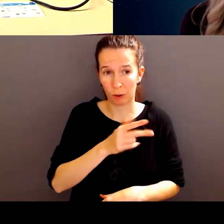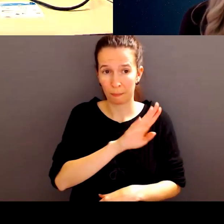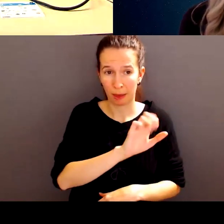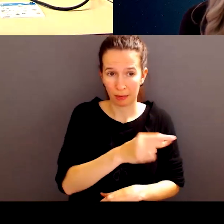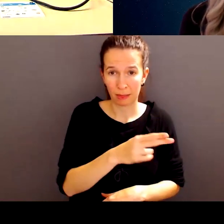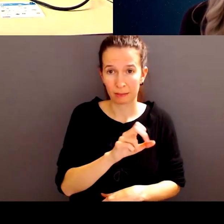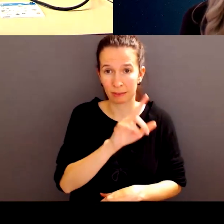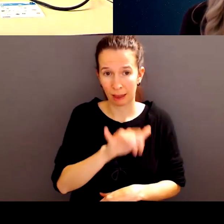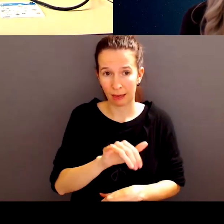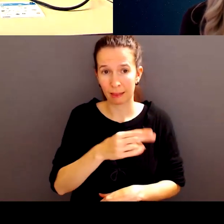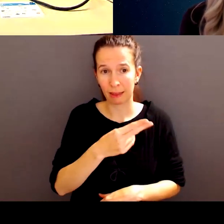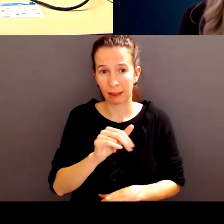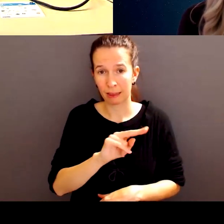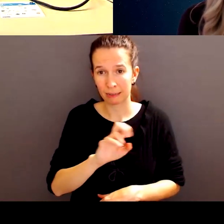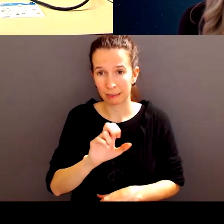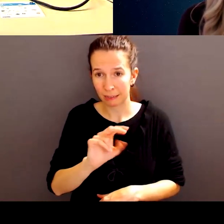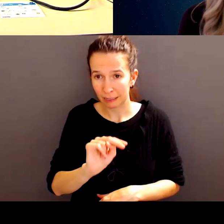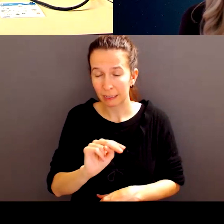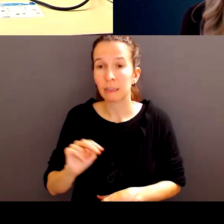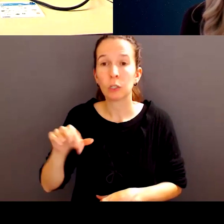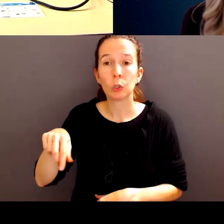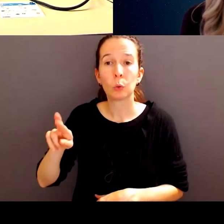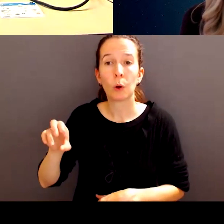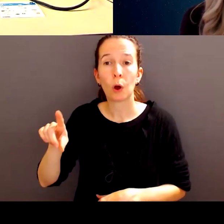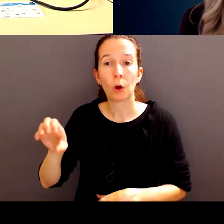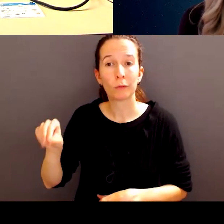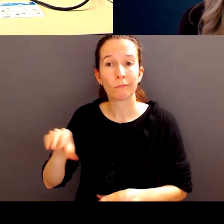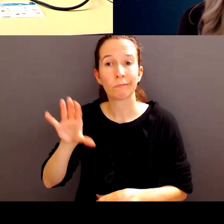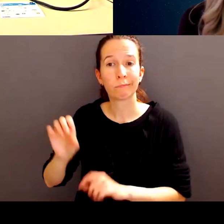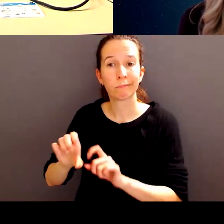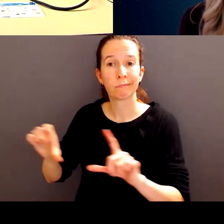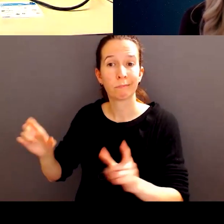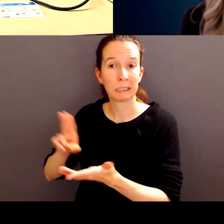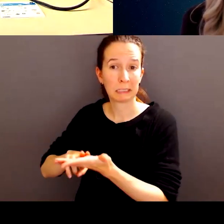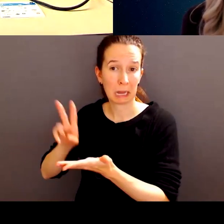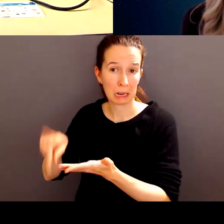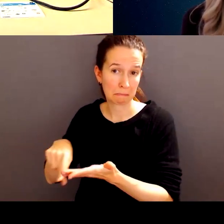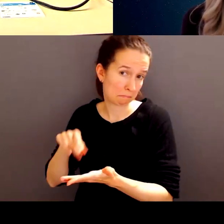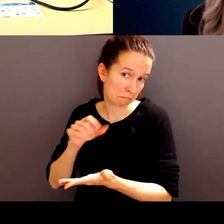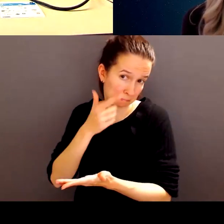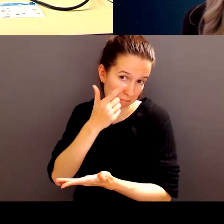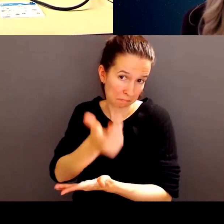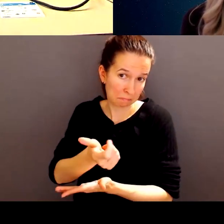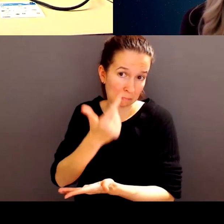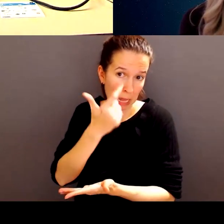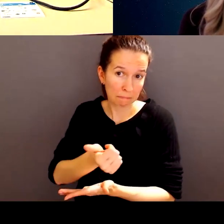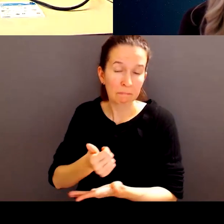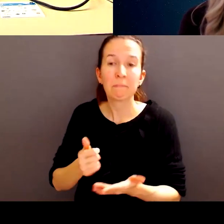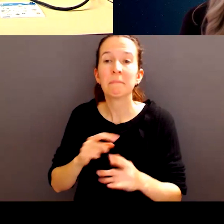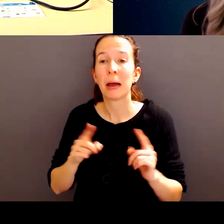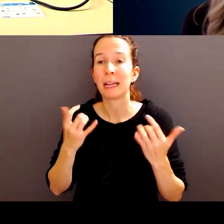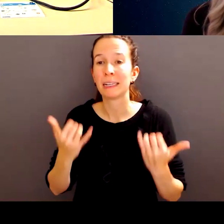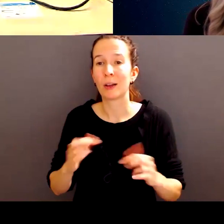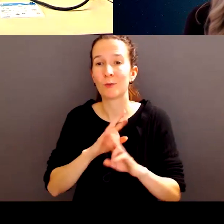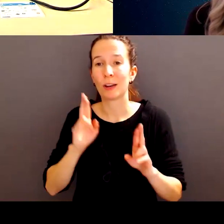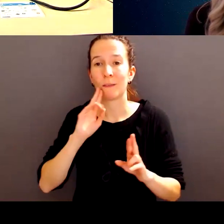Haneen. Use the QR code if you were able to grab it to sign up if you're interested. And we will get ready for our next session.